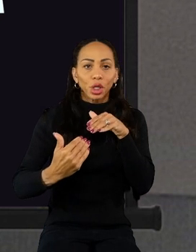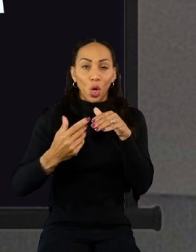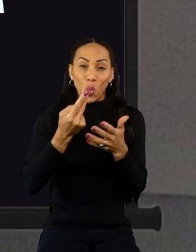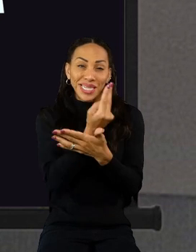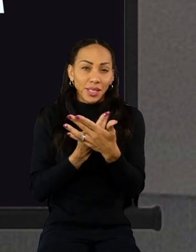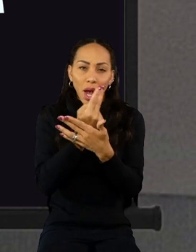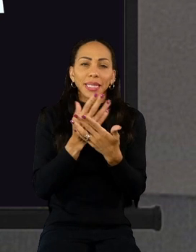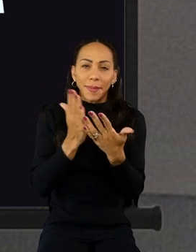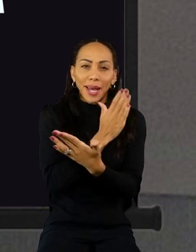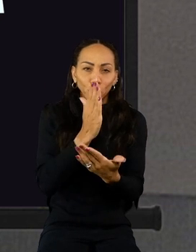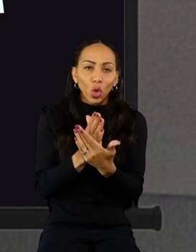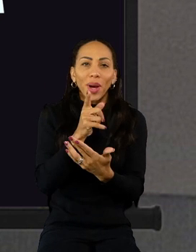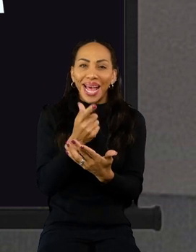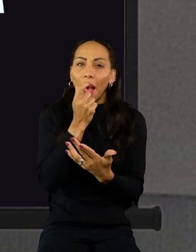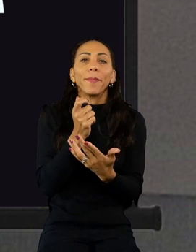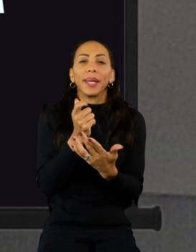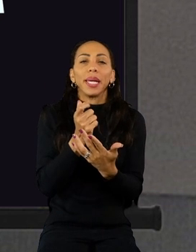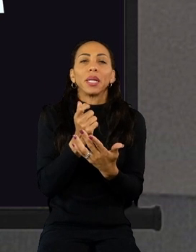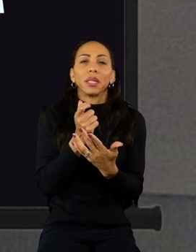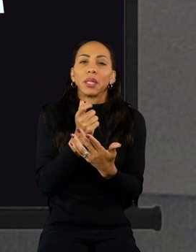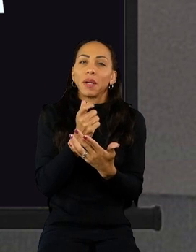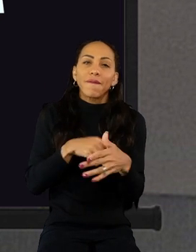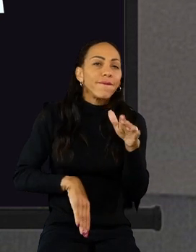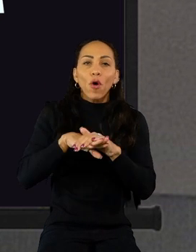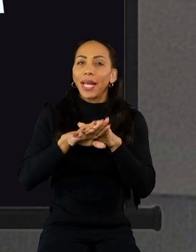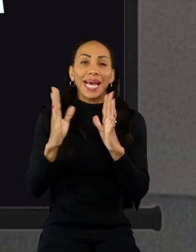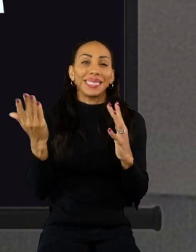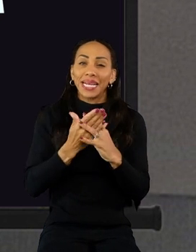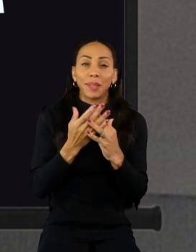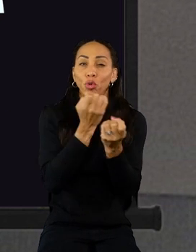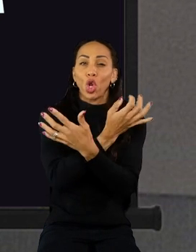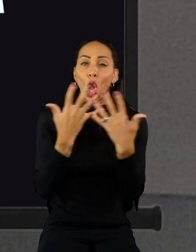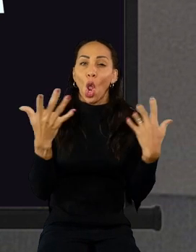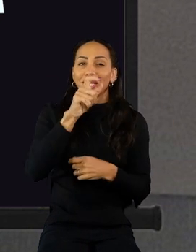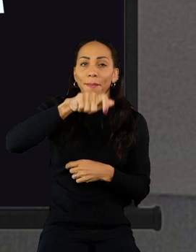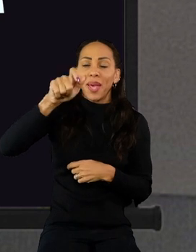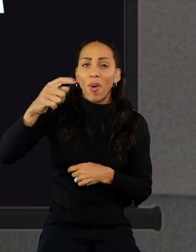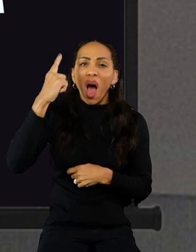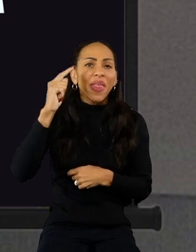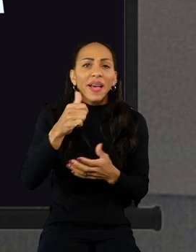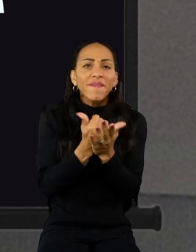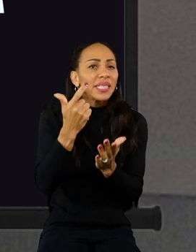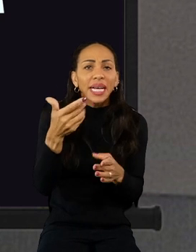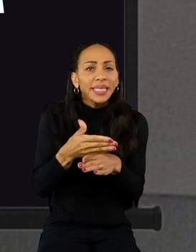to be as accessible as it could possibly be for as many people as possible. And